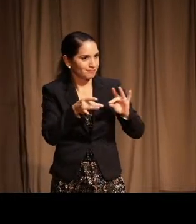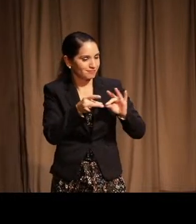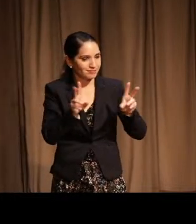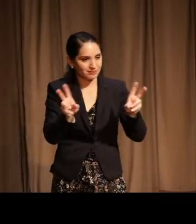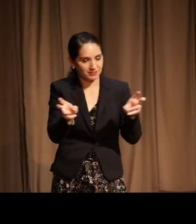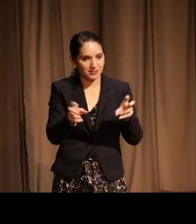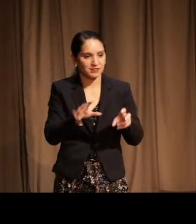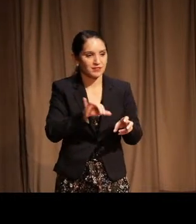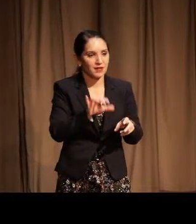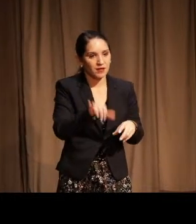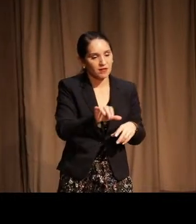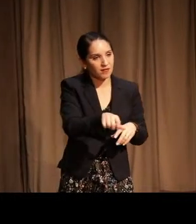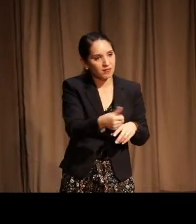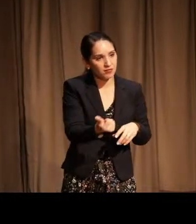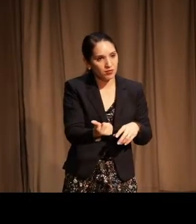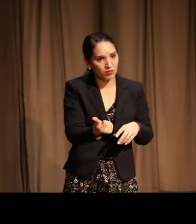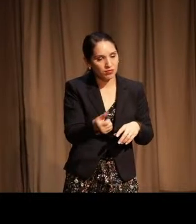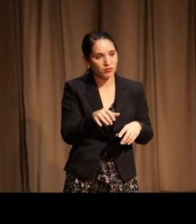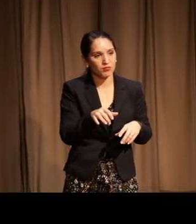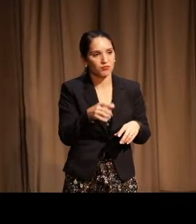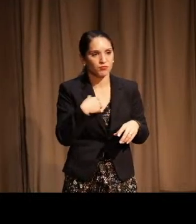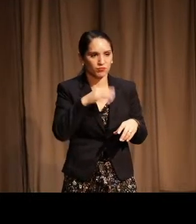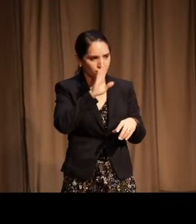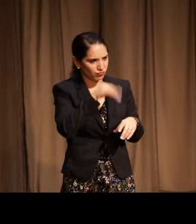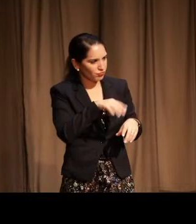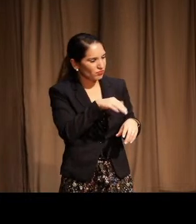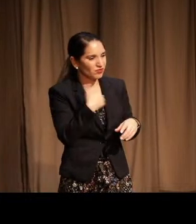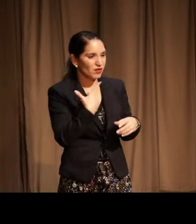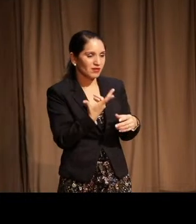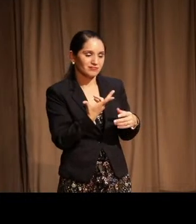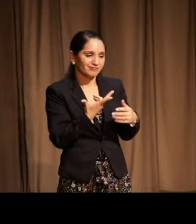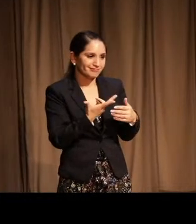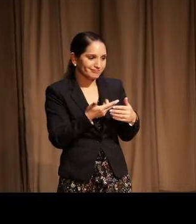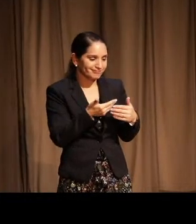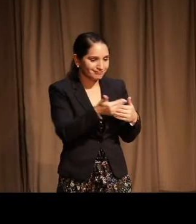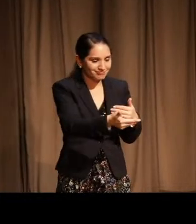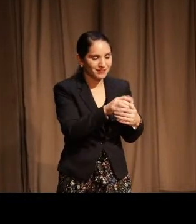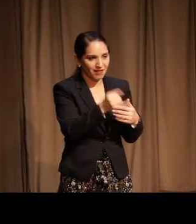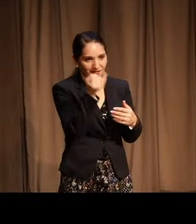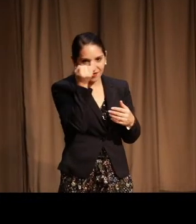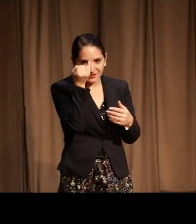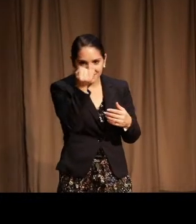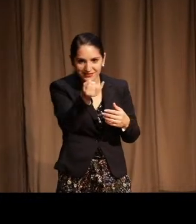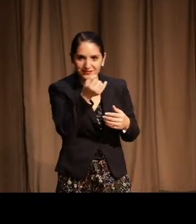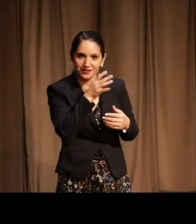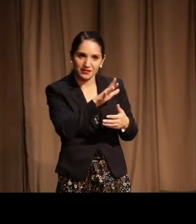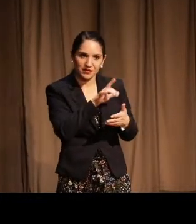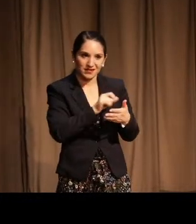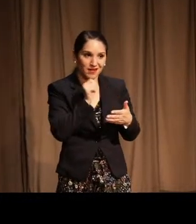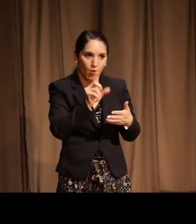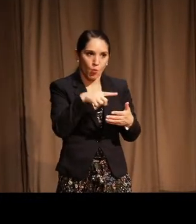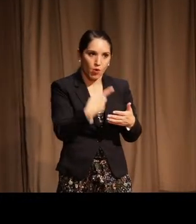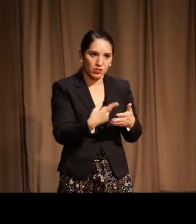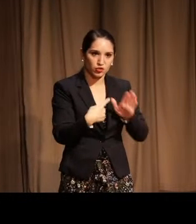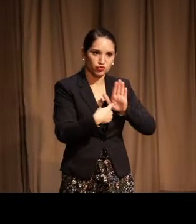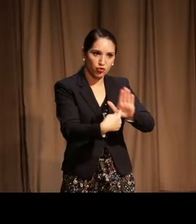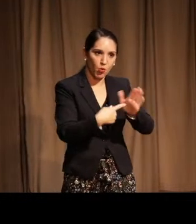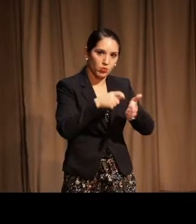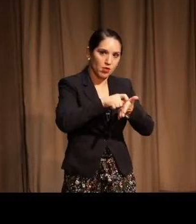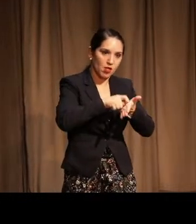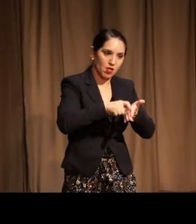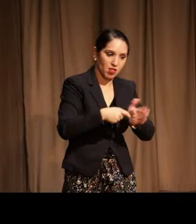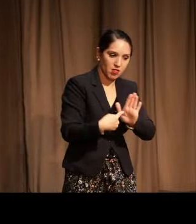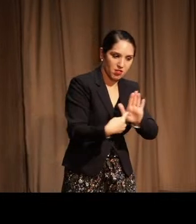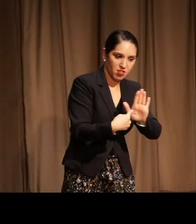is another, just moving on from this idea of text. I would love for you to talk a little bit